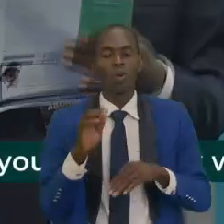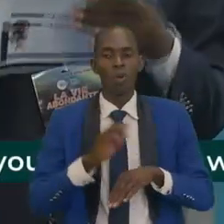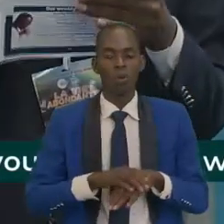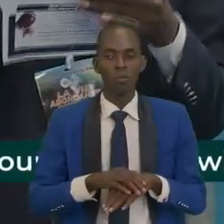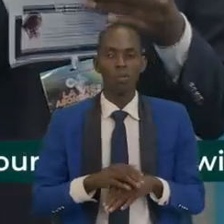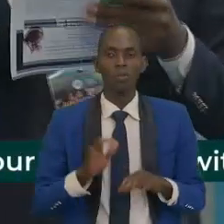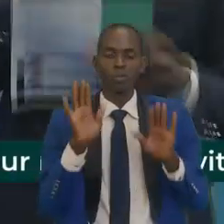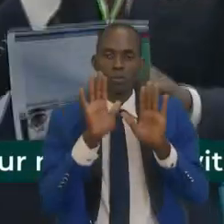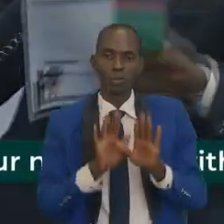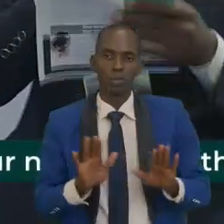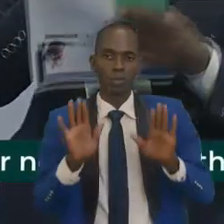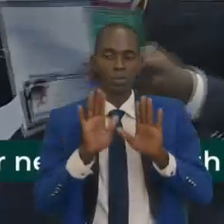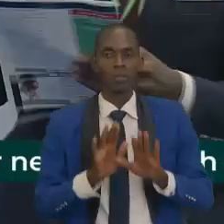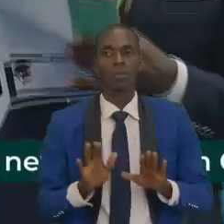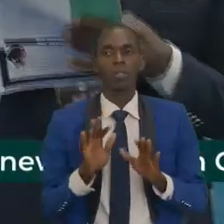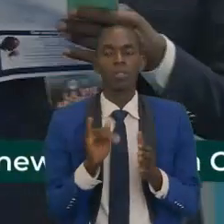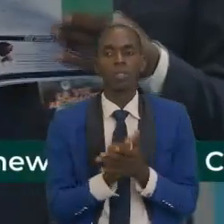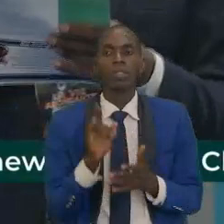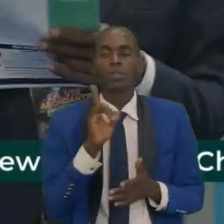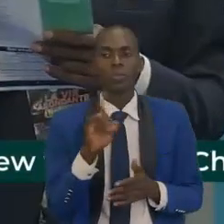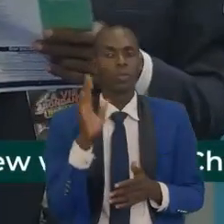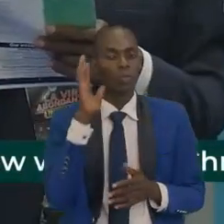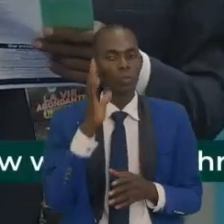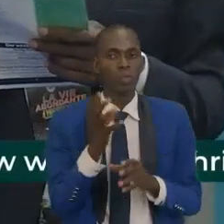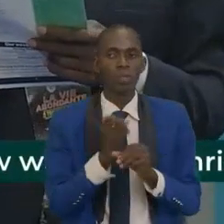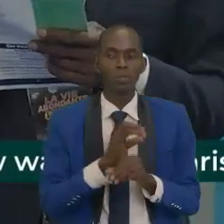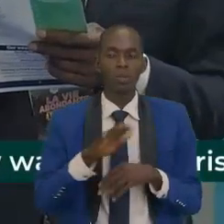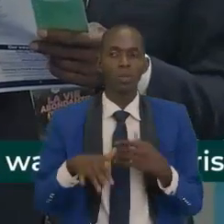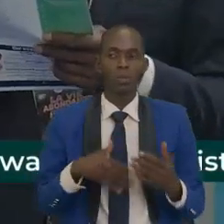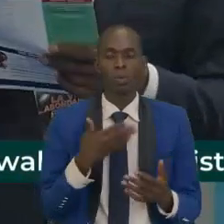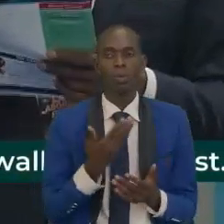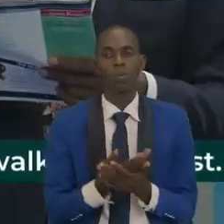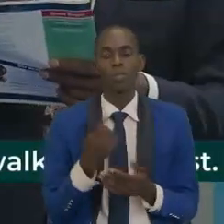receive all the converts of the crusade.